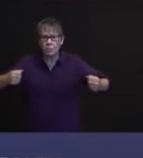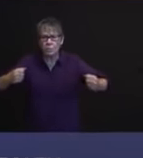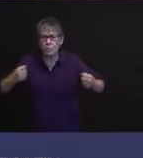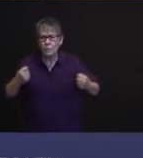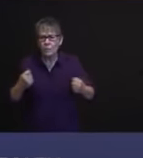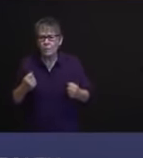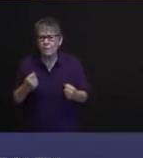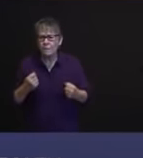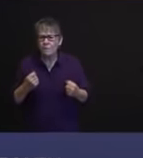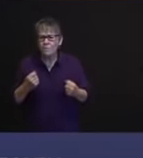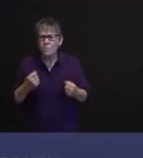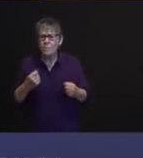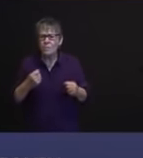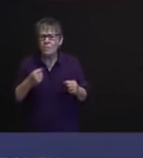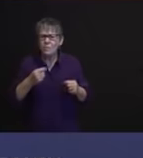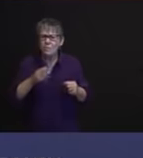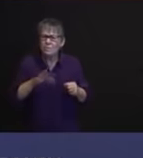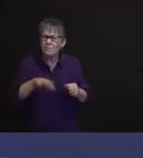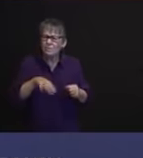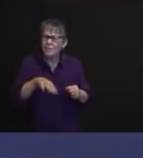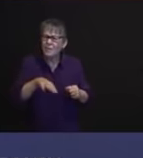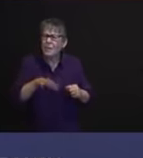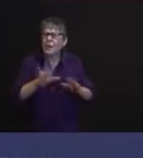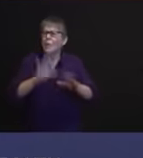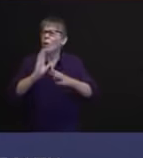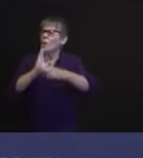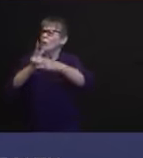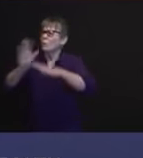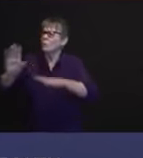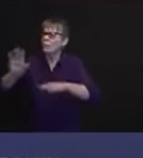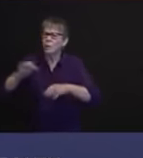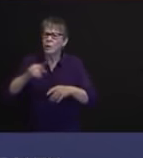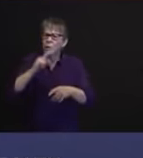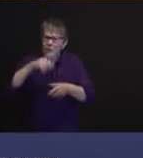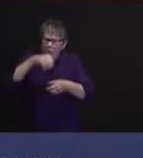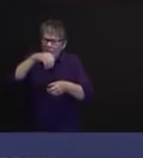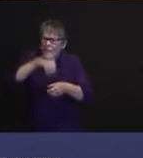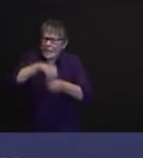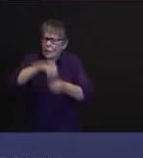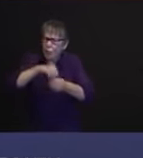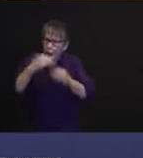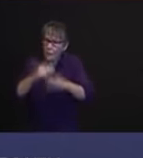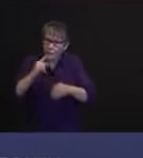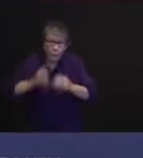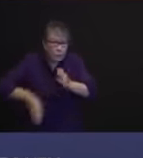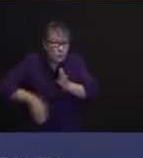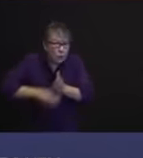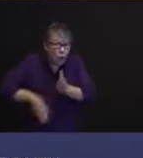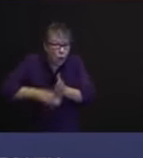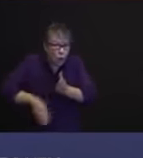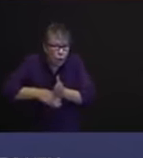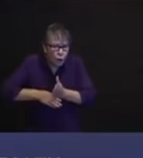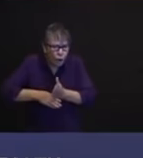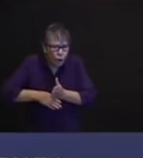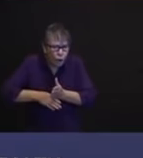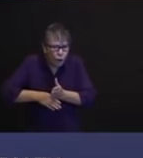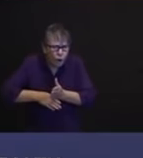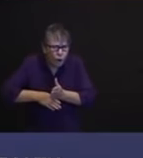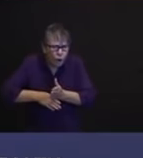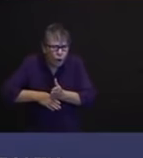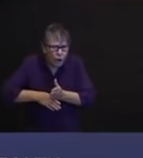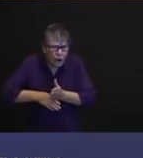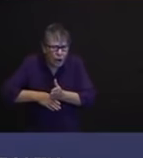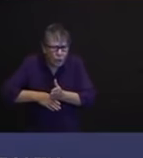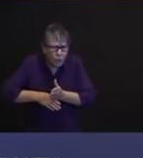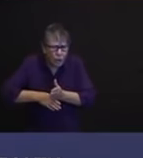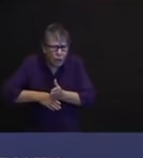we'll clarify this, and I assume that this will be online and will be out. It includes an indoor organized sport. It